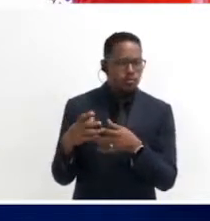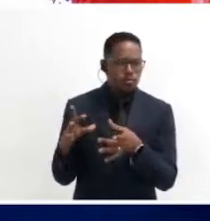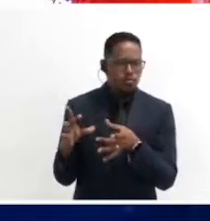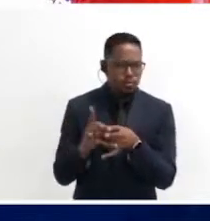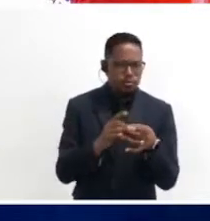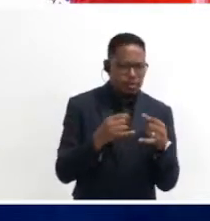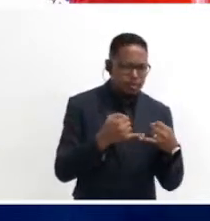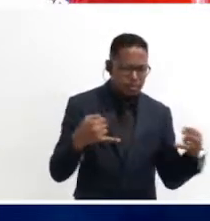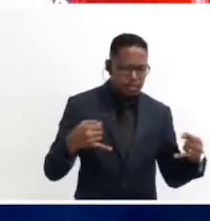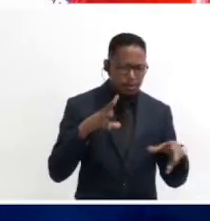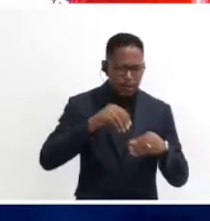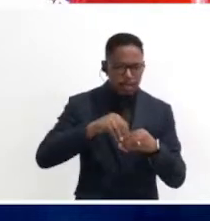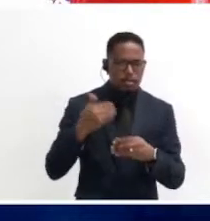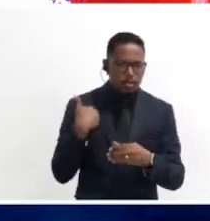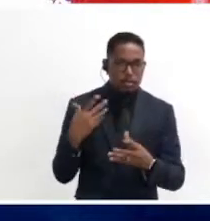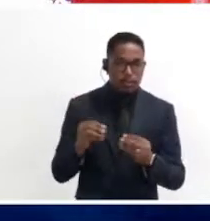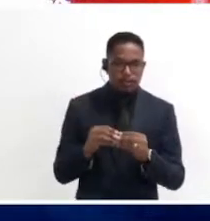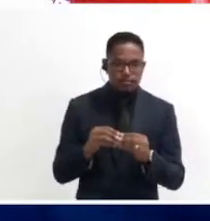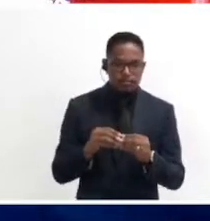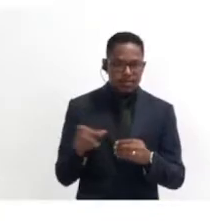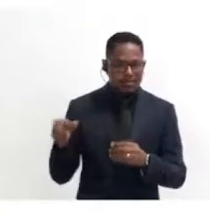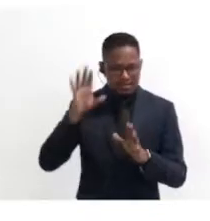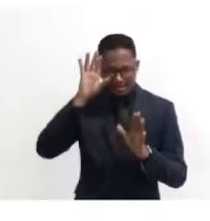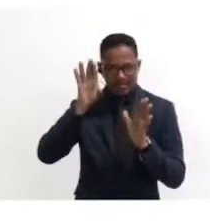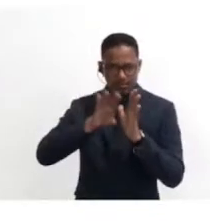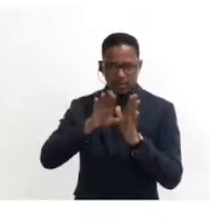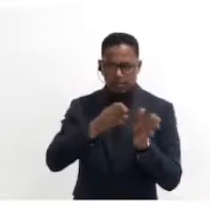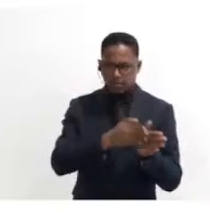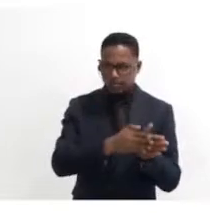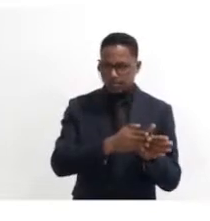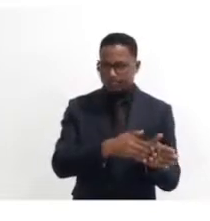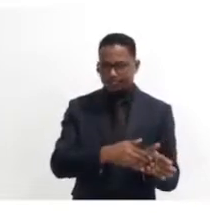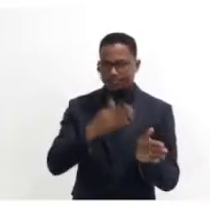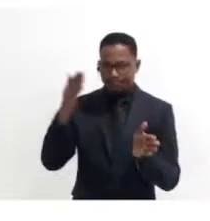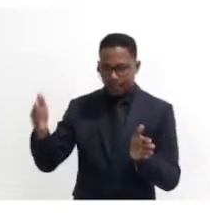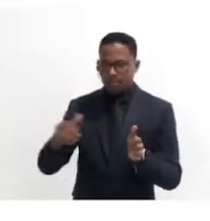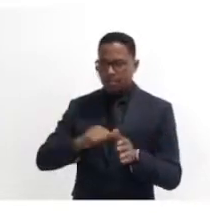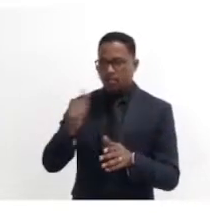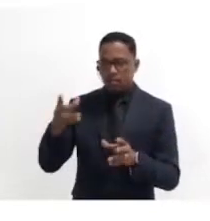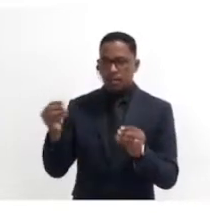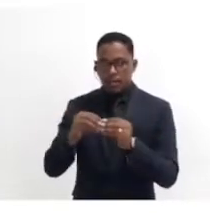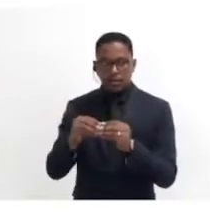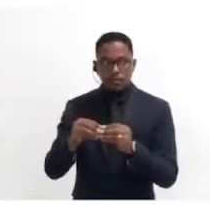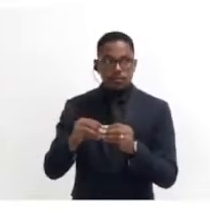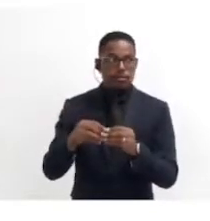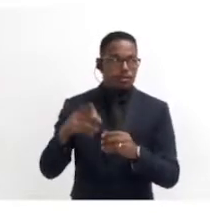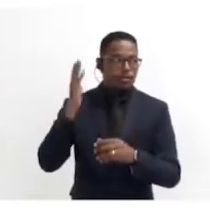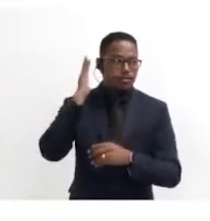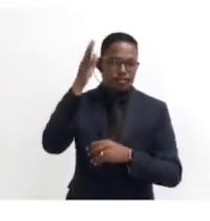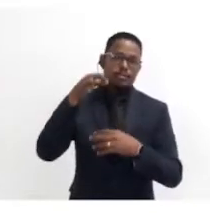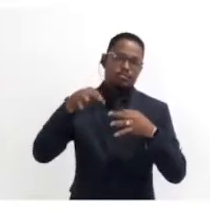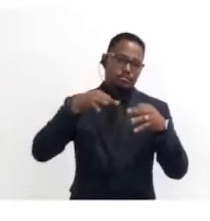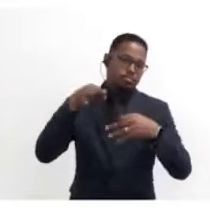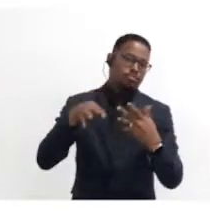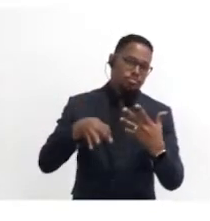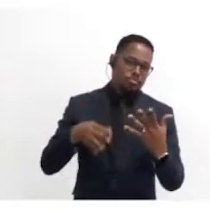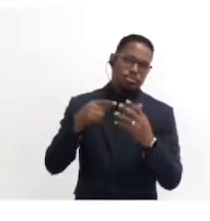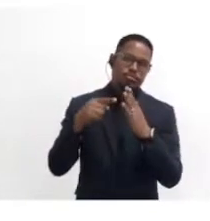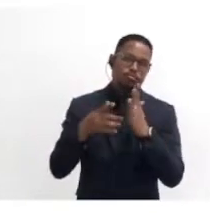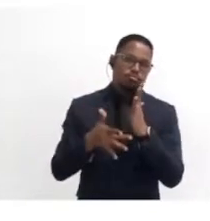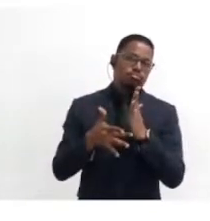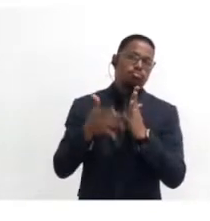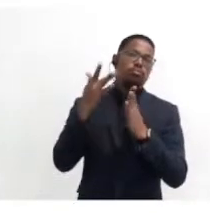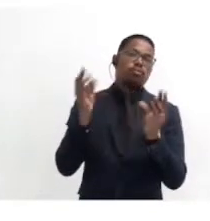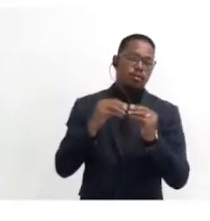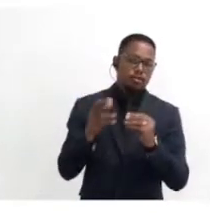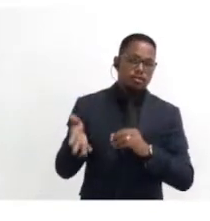I think I'll skip this. This would be maybe for more advanced discussion, but it's kind of, when I look at this, I can see